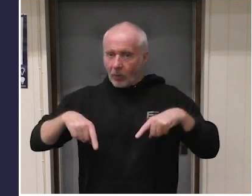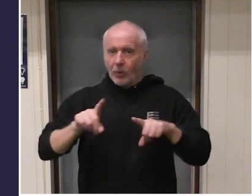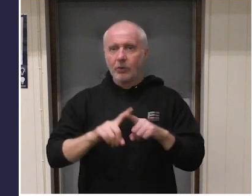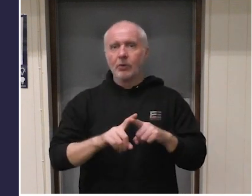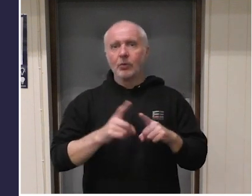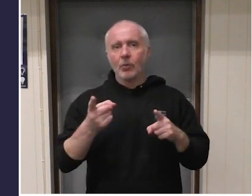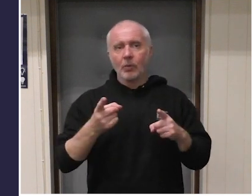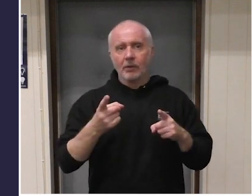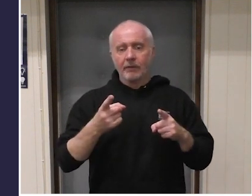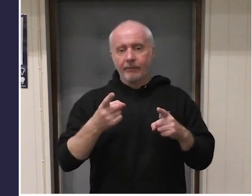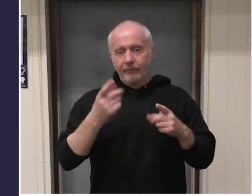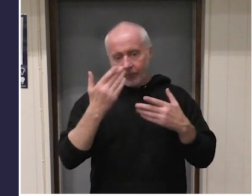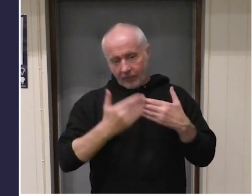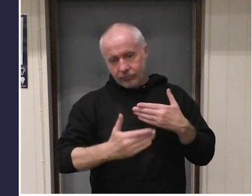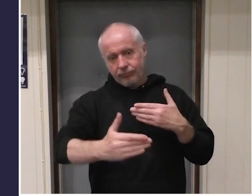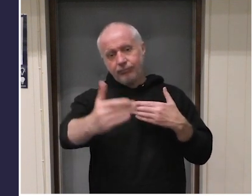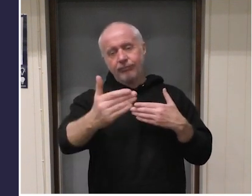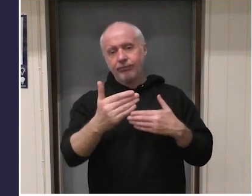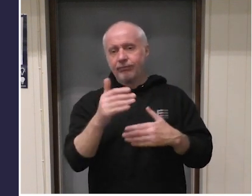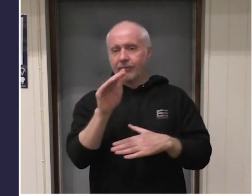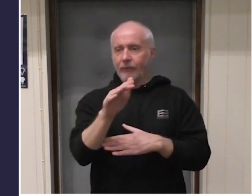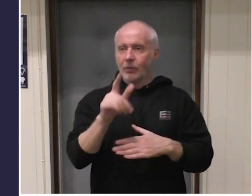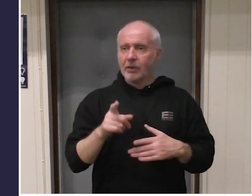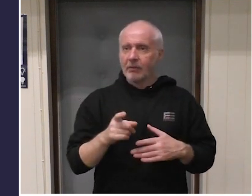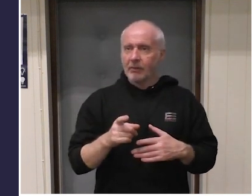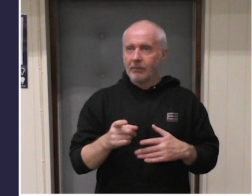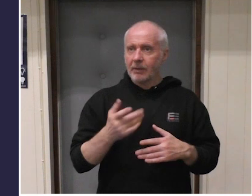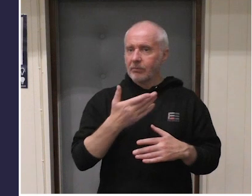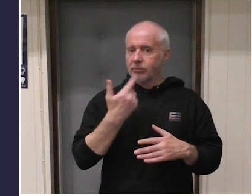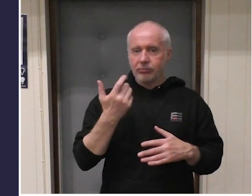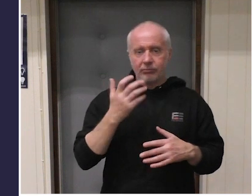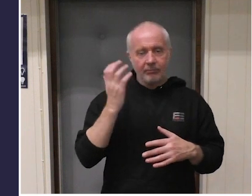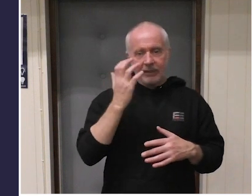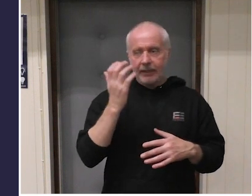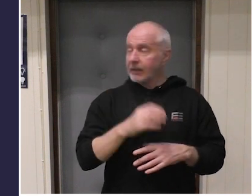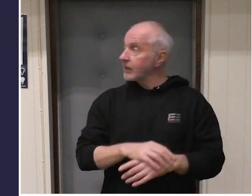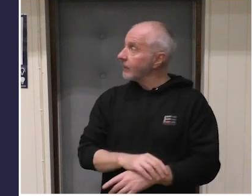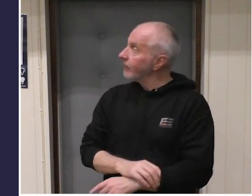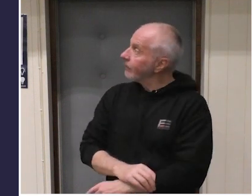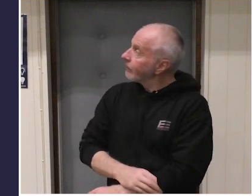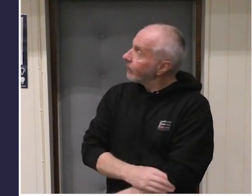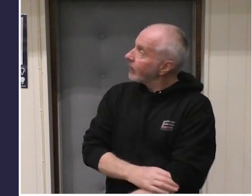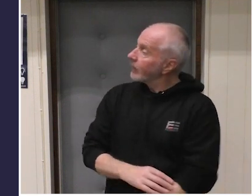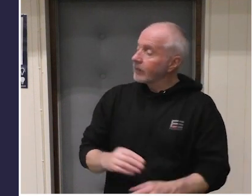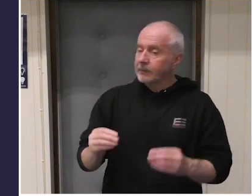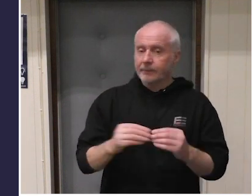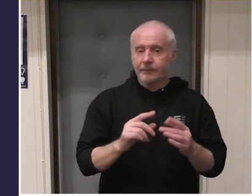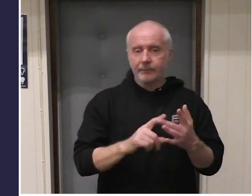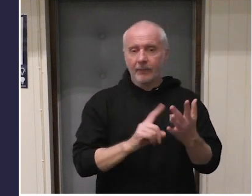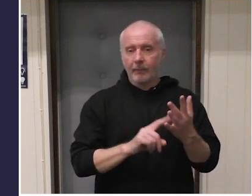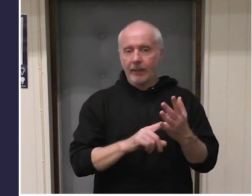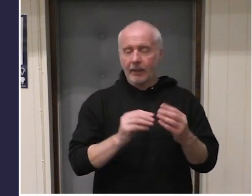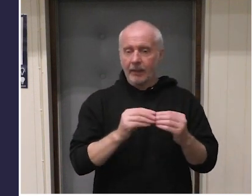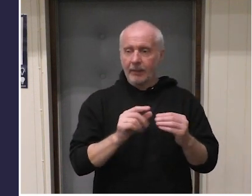communicate to the future error-free? And so there's a recent result by a guy called Bill Barak and